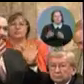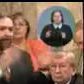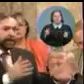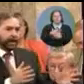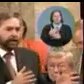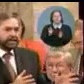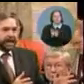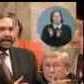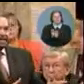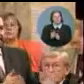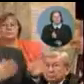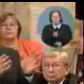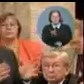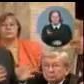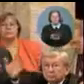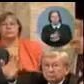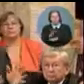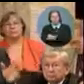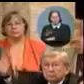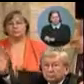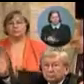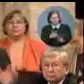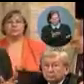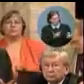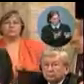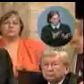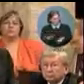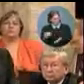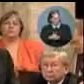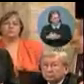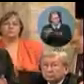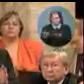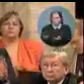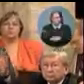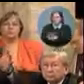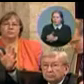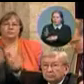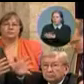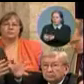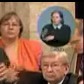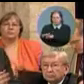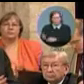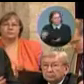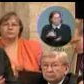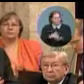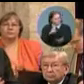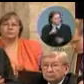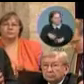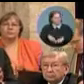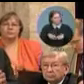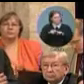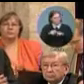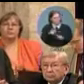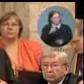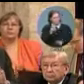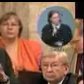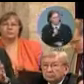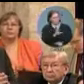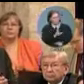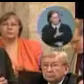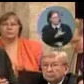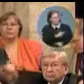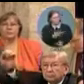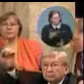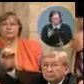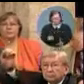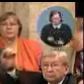this government understands that it's time to decree a moratorium? Mr. Speaker, the Minister just talked about sympathy with